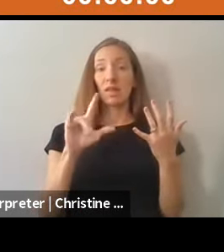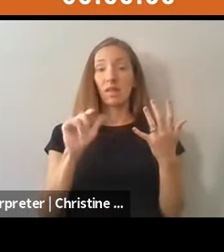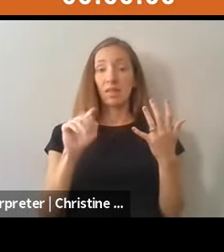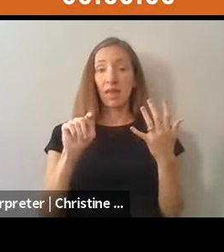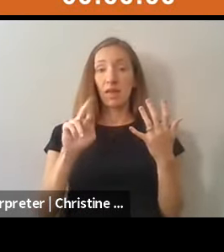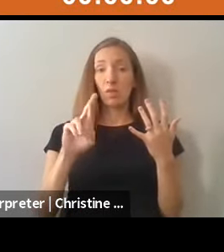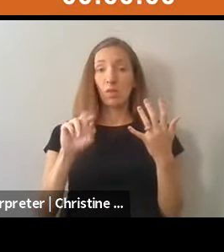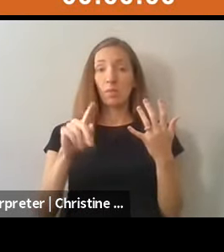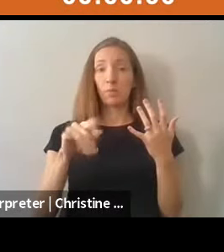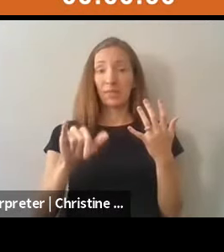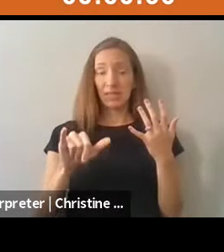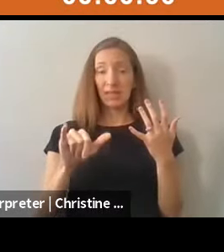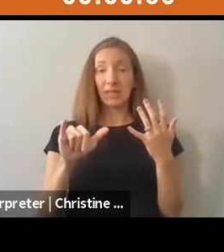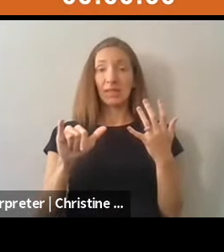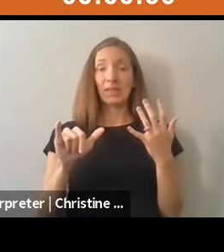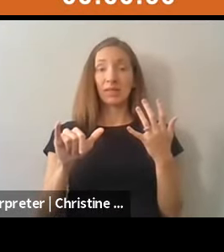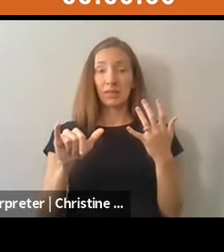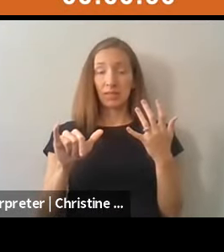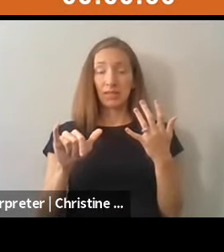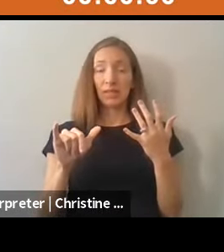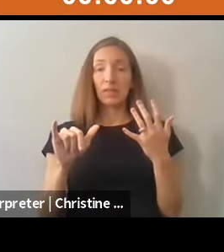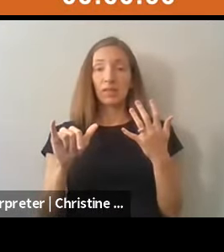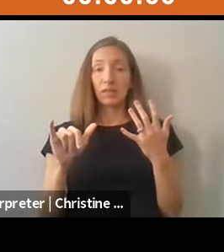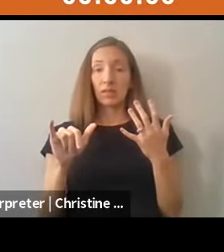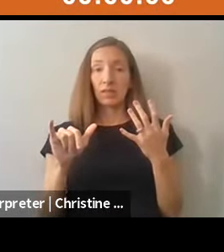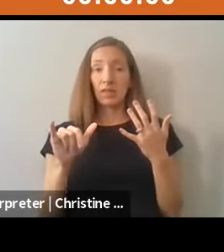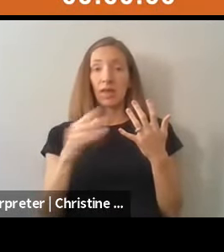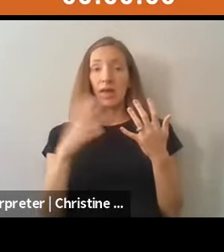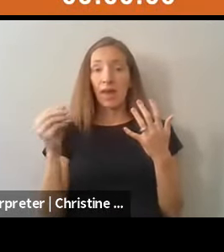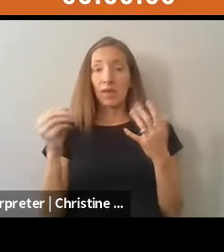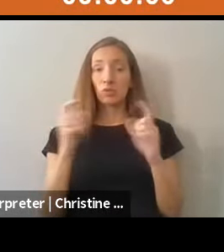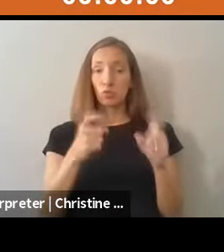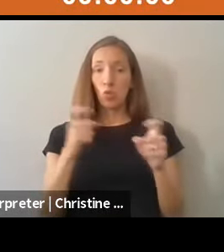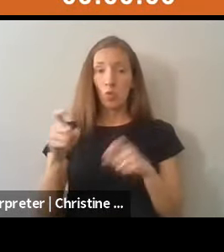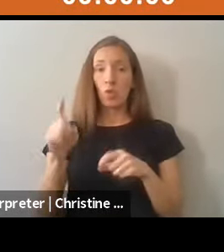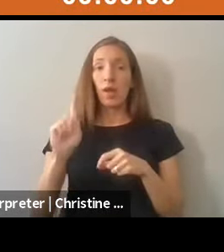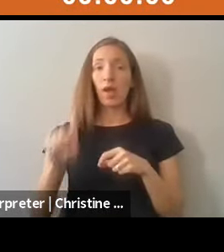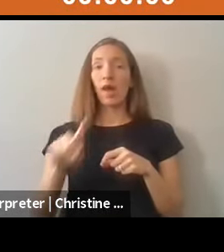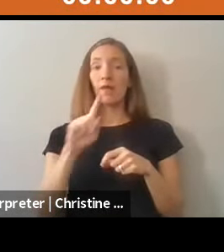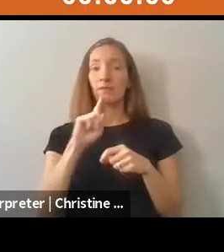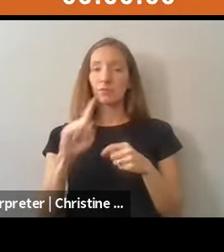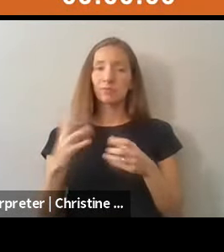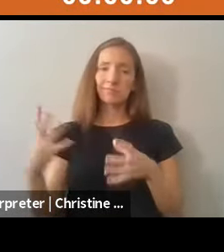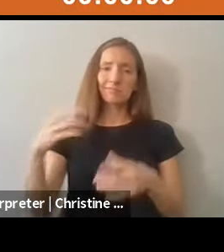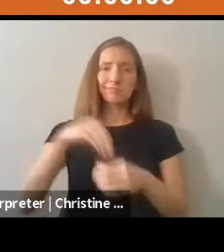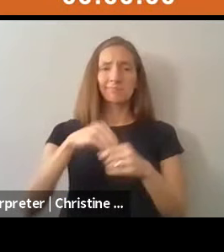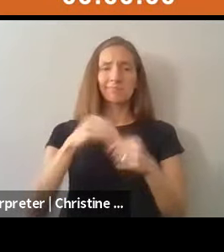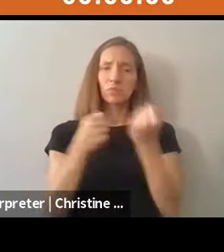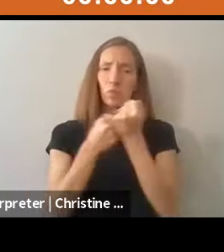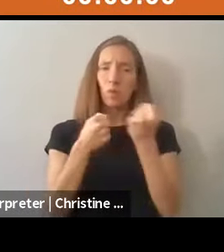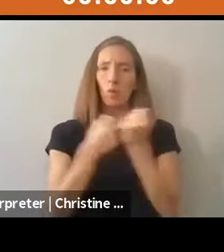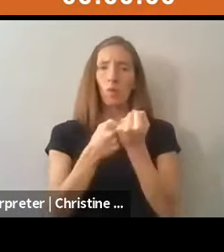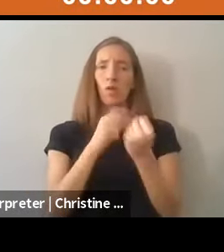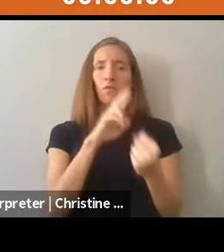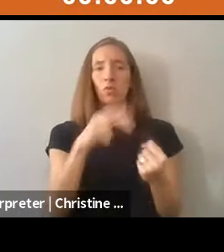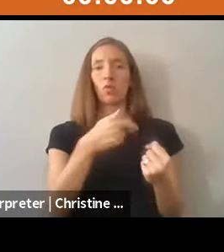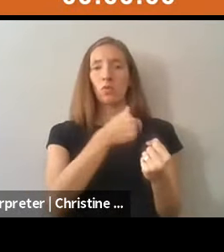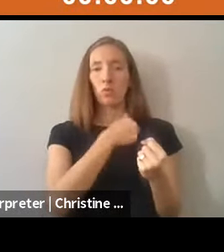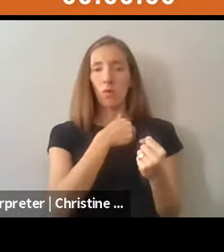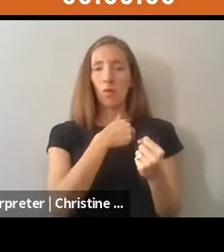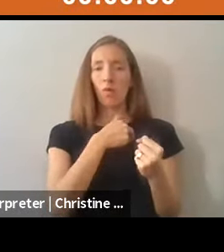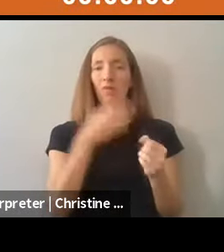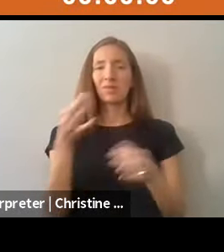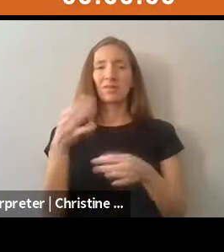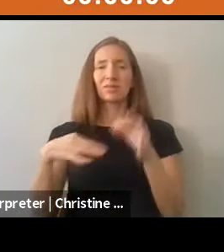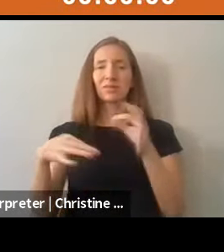a supportive role, as opposed to being the main actors, where we're imposing our views and our